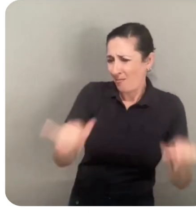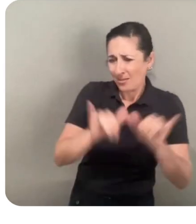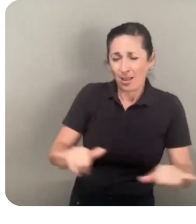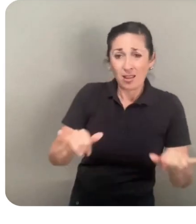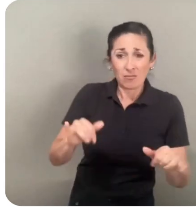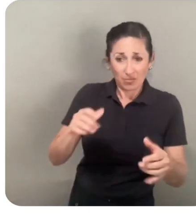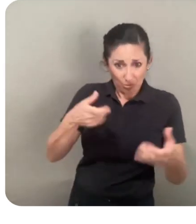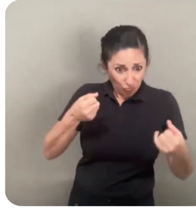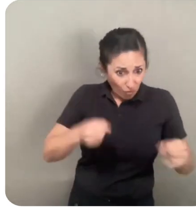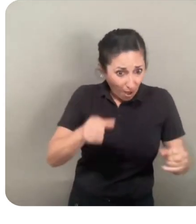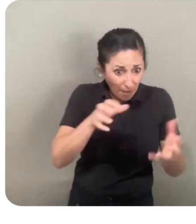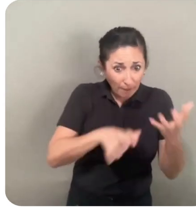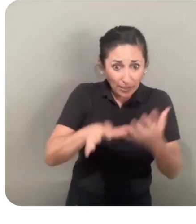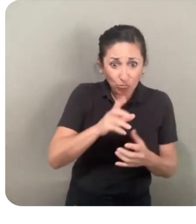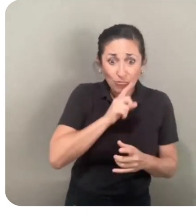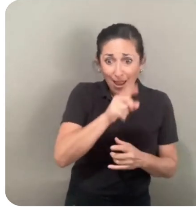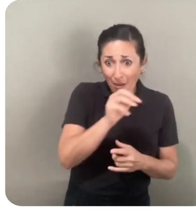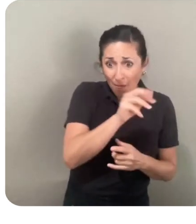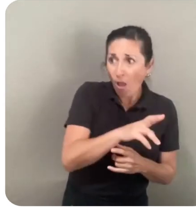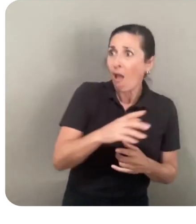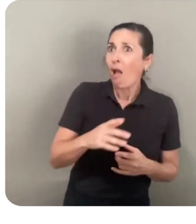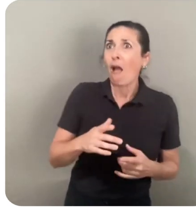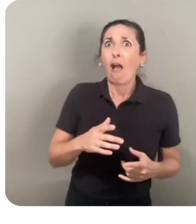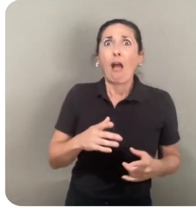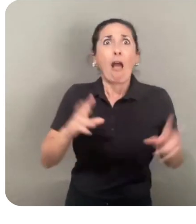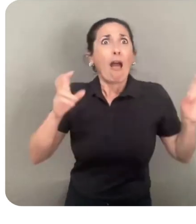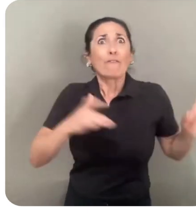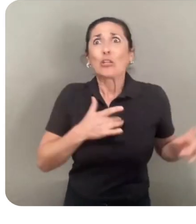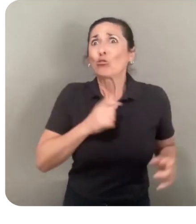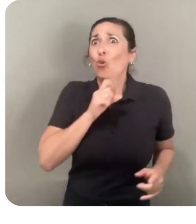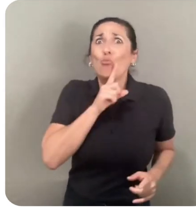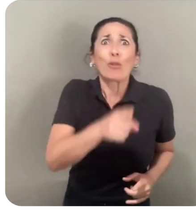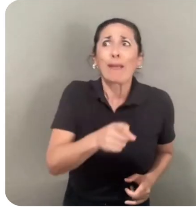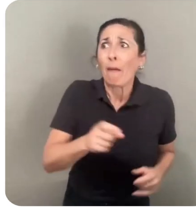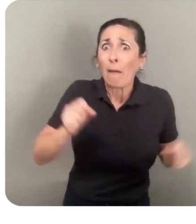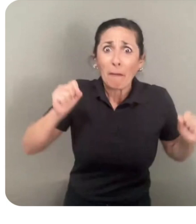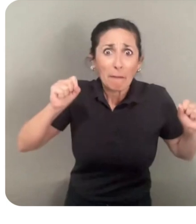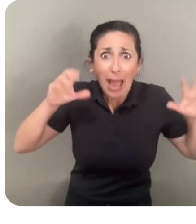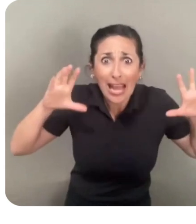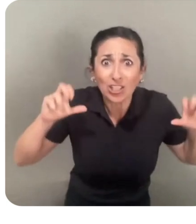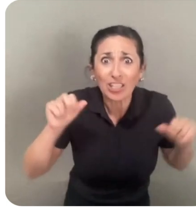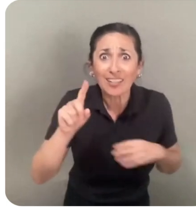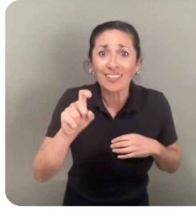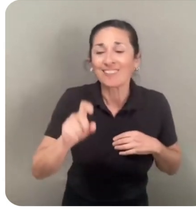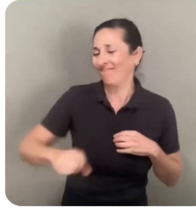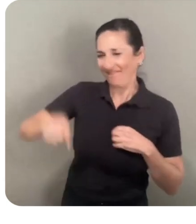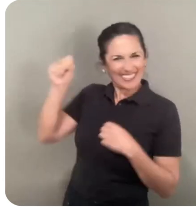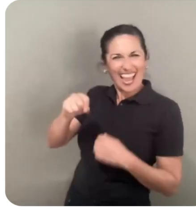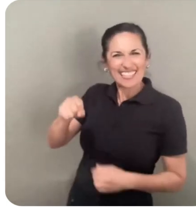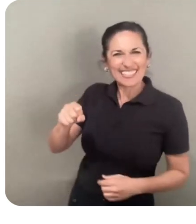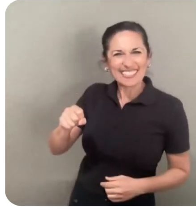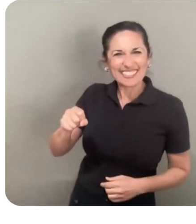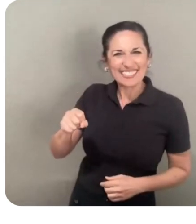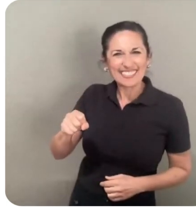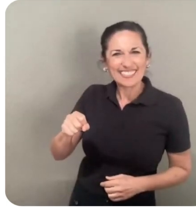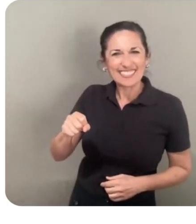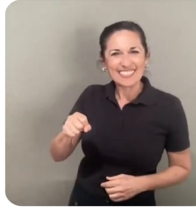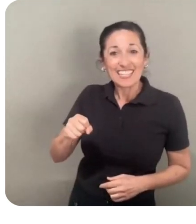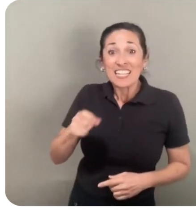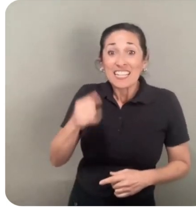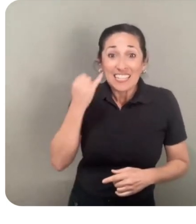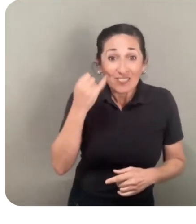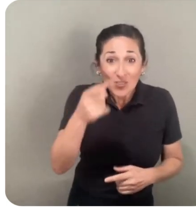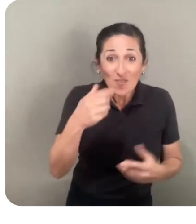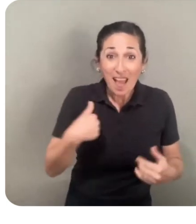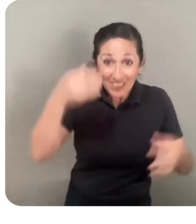reality. It feels so real. Is it magic? Yes. Yes, it is. If you have a decision to